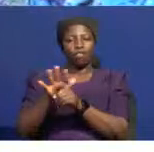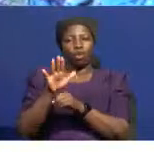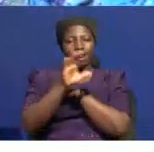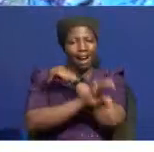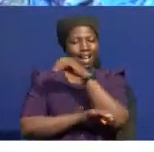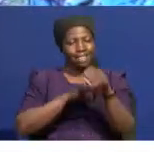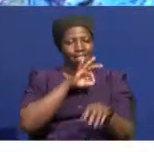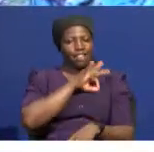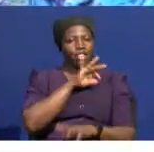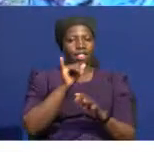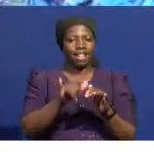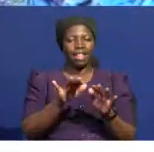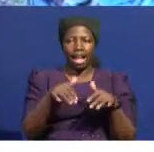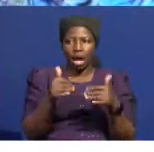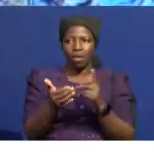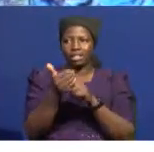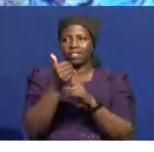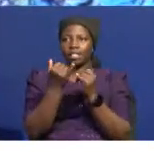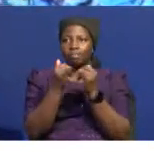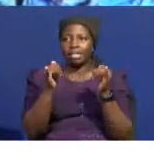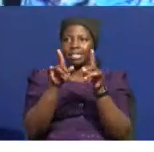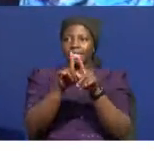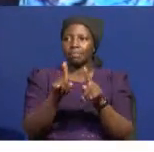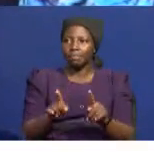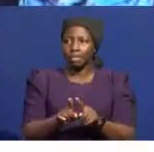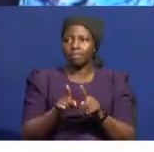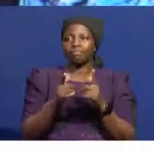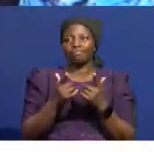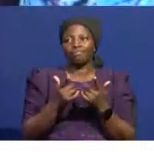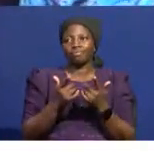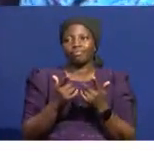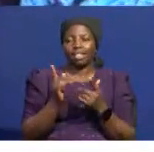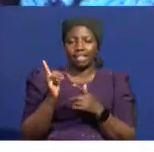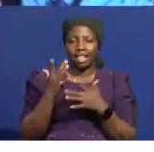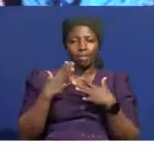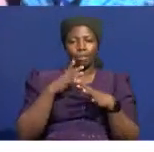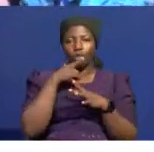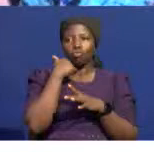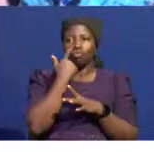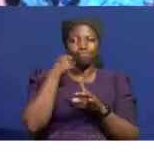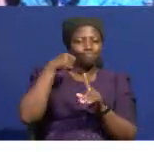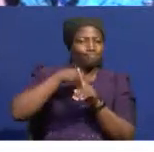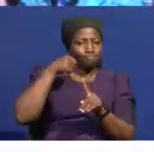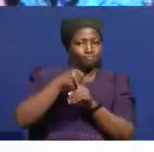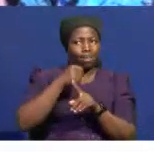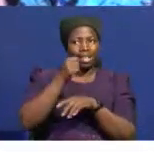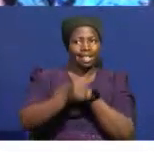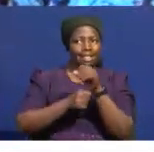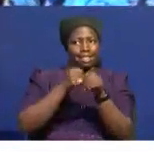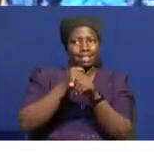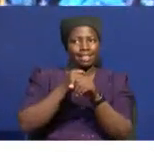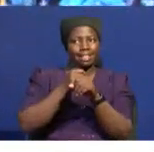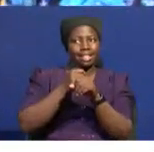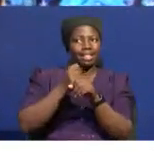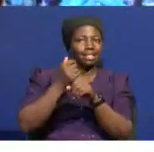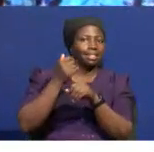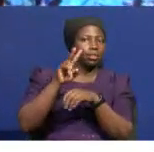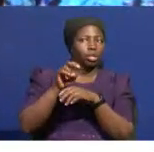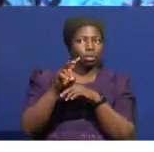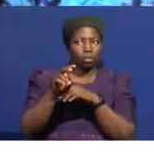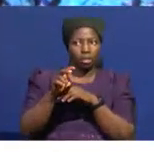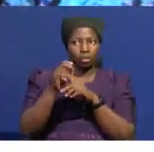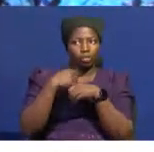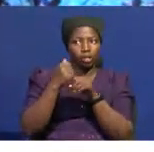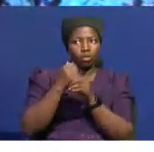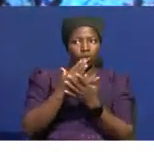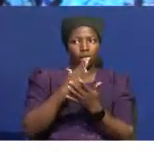2A and Yang Nyong here. These are people who fought in the trenches to ensure that we get 2A